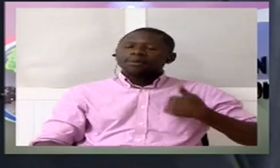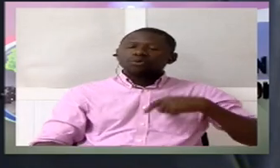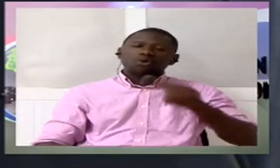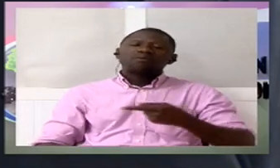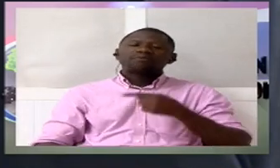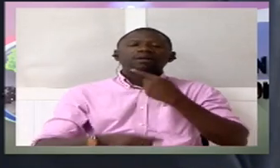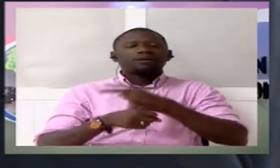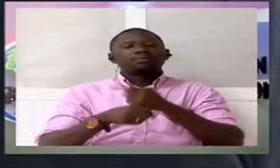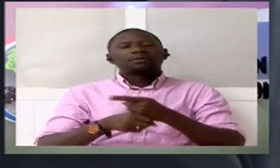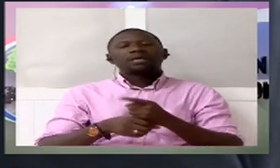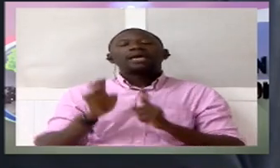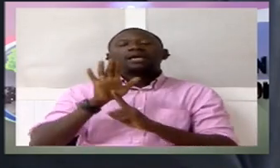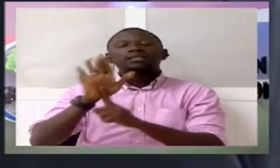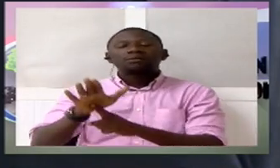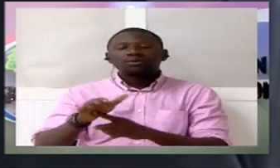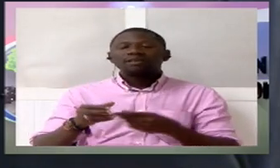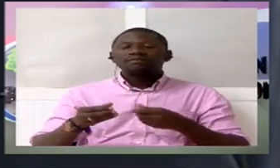If a bag of rice was sold at